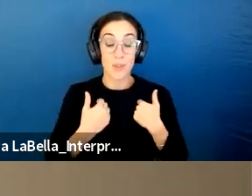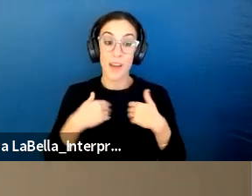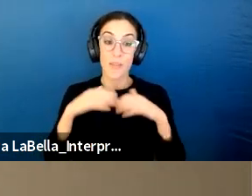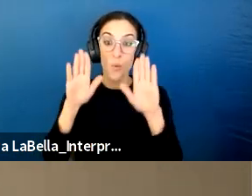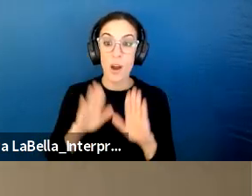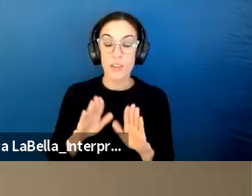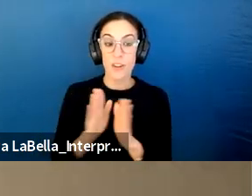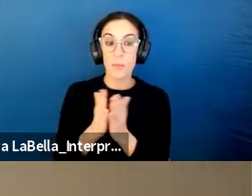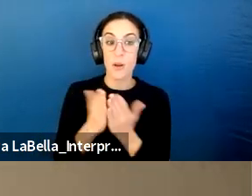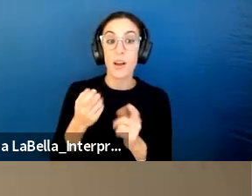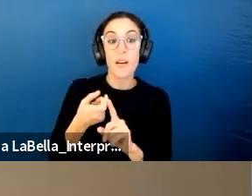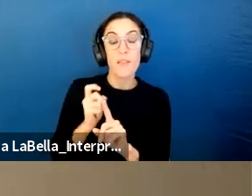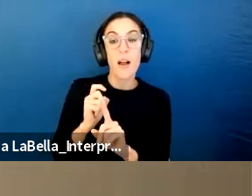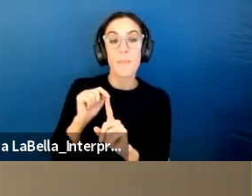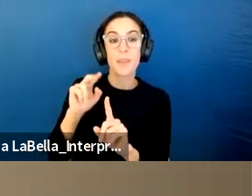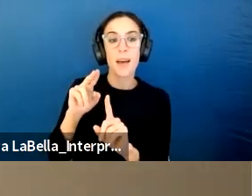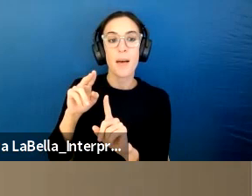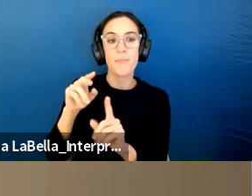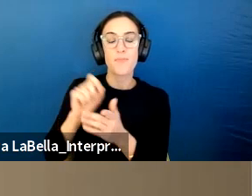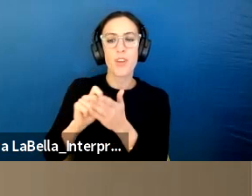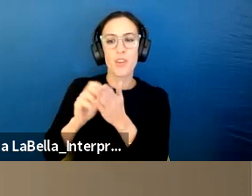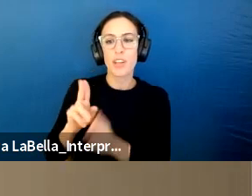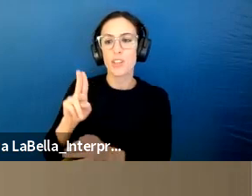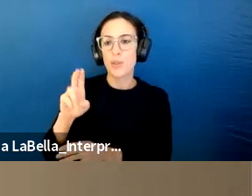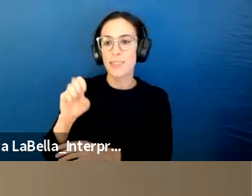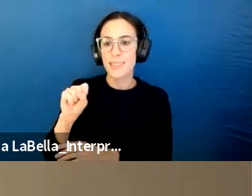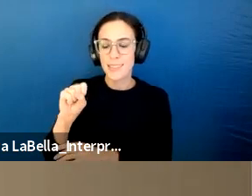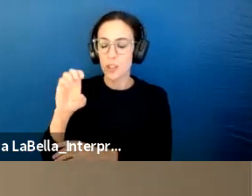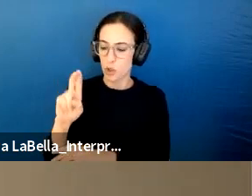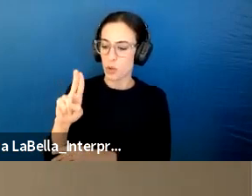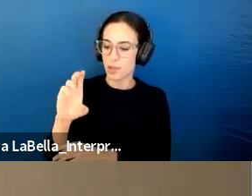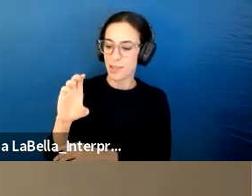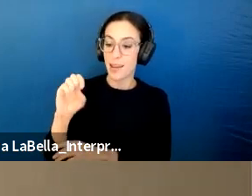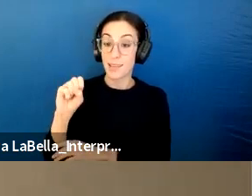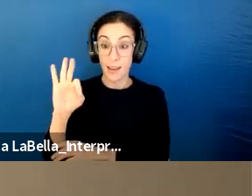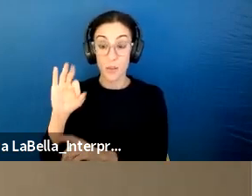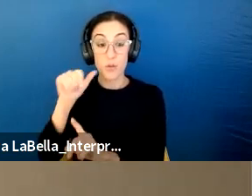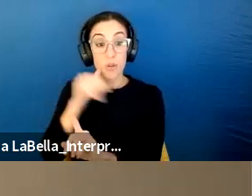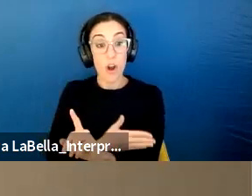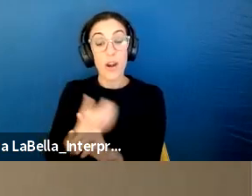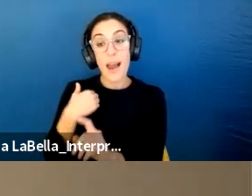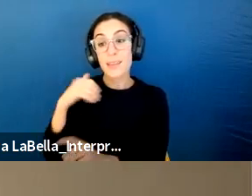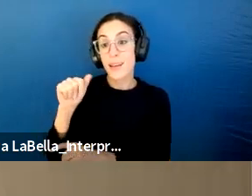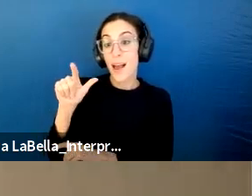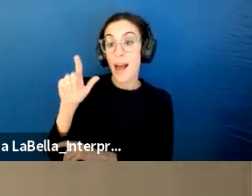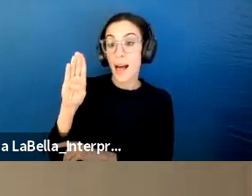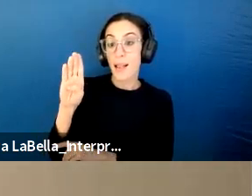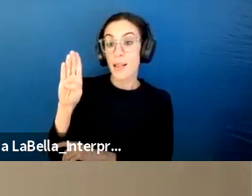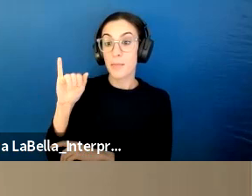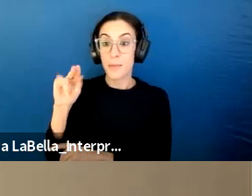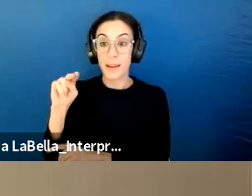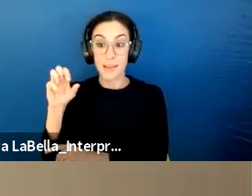has albinism, and the question of would he and his wife have used CRISPR if they knew